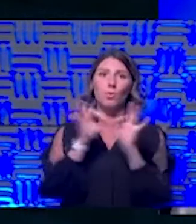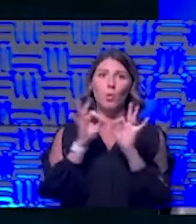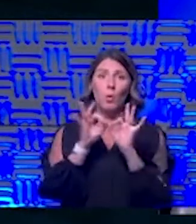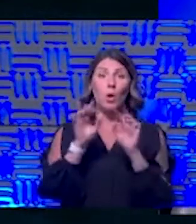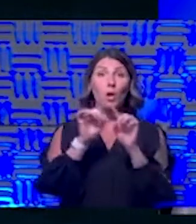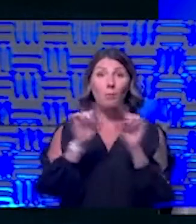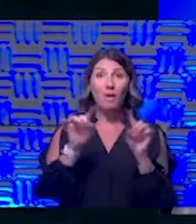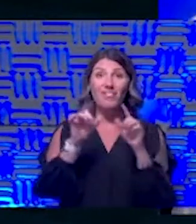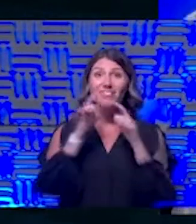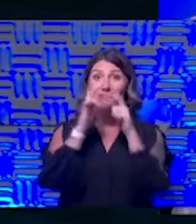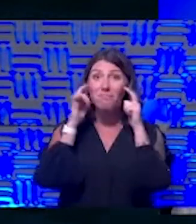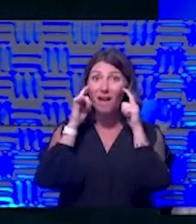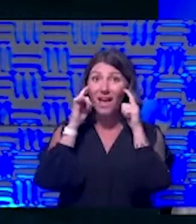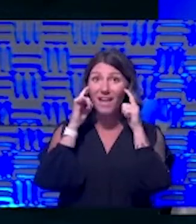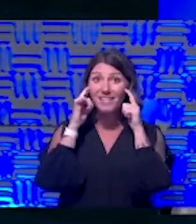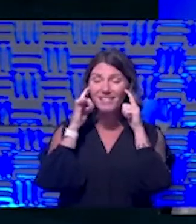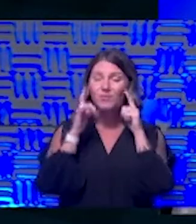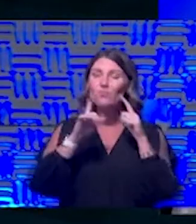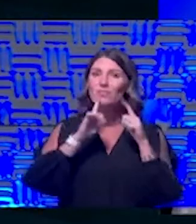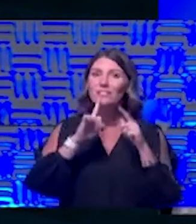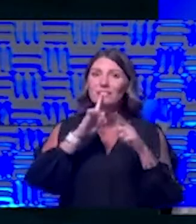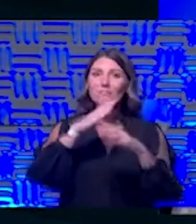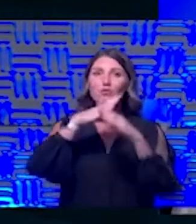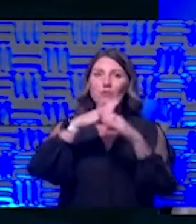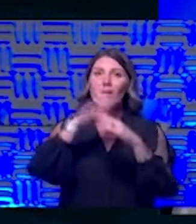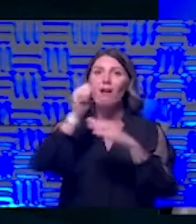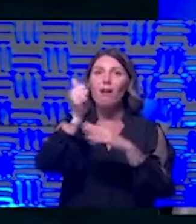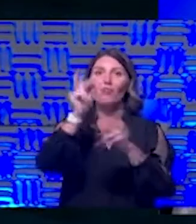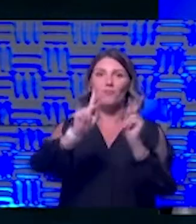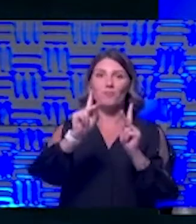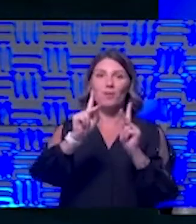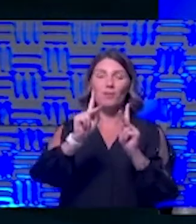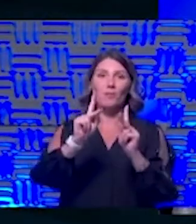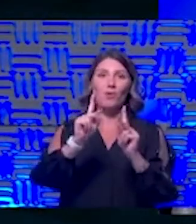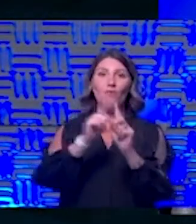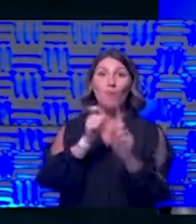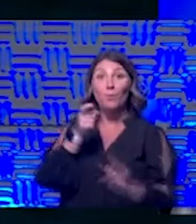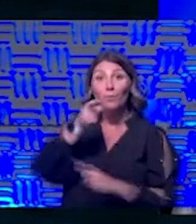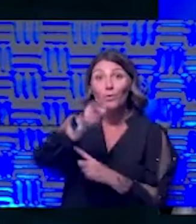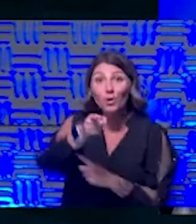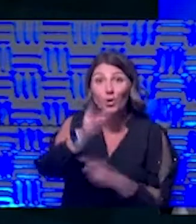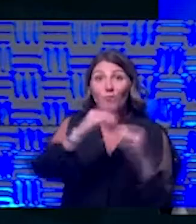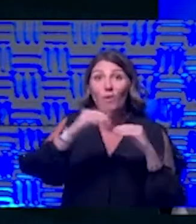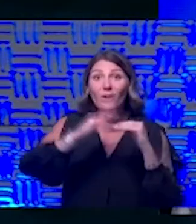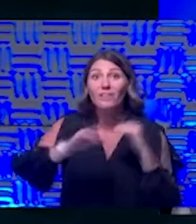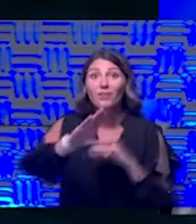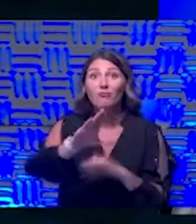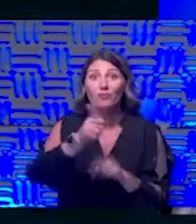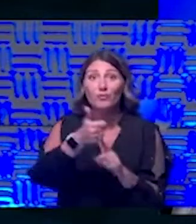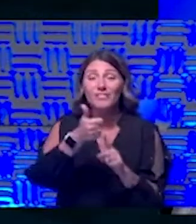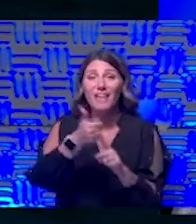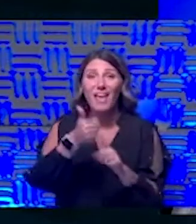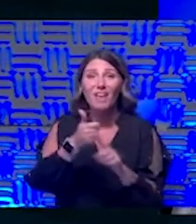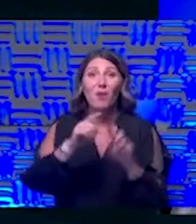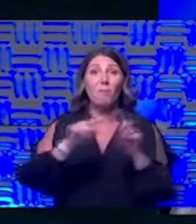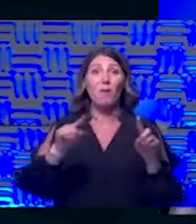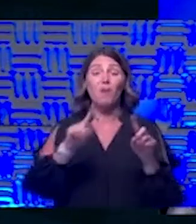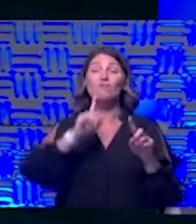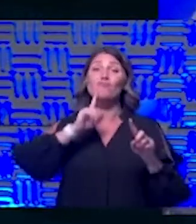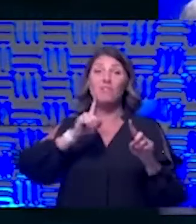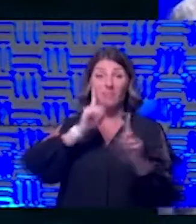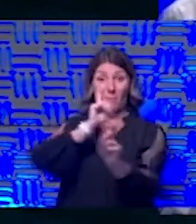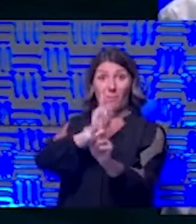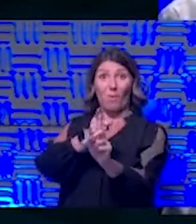really protects other people from you more than it protects yourself. It does a little bit of that, but it really is protecting others from